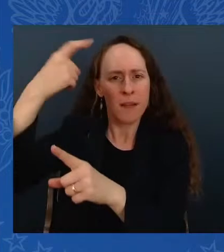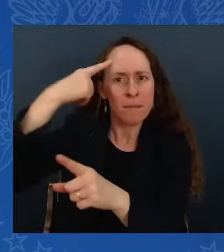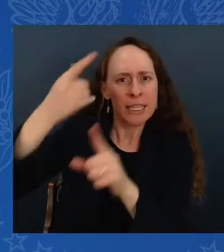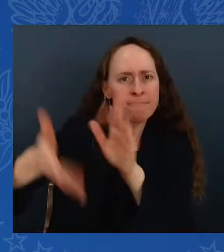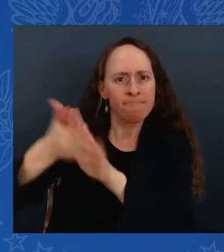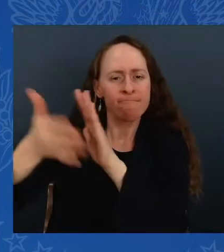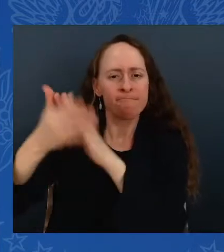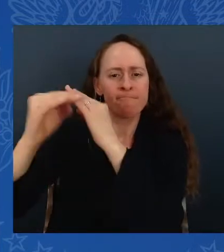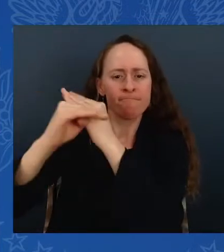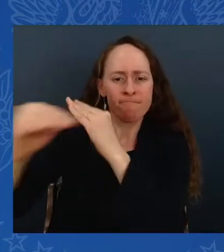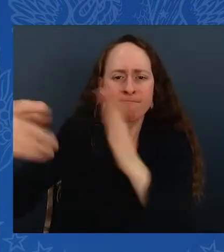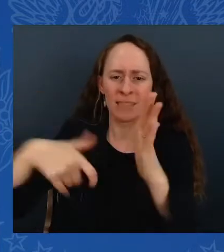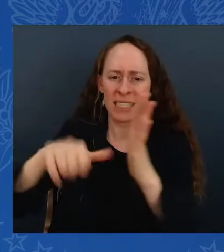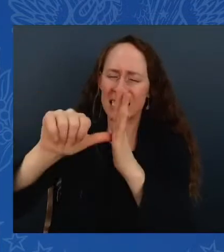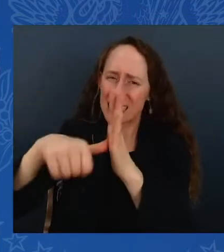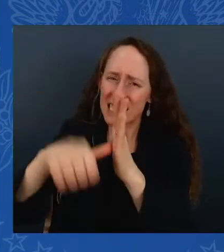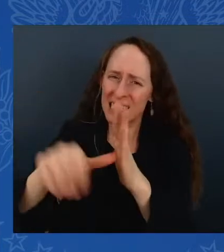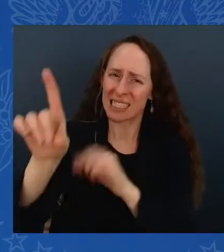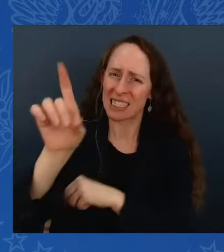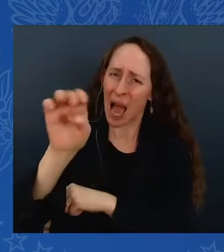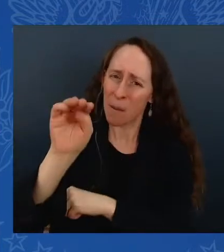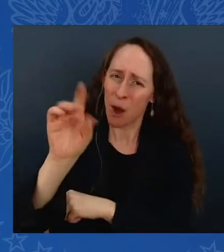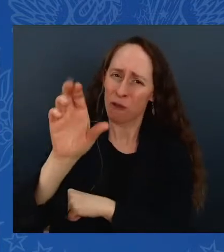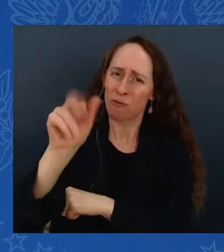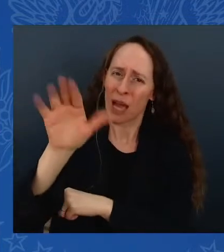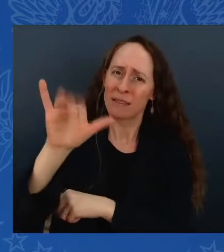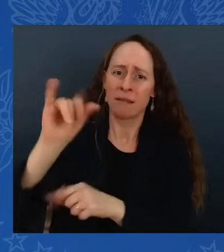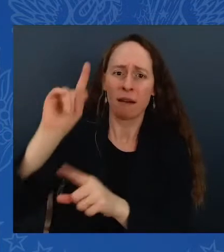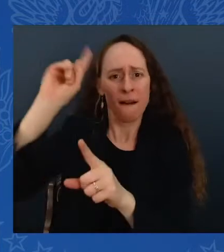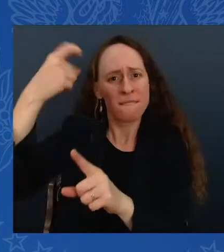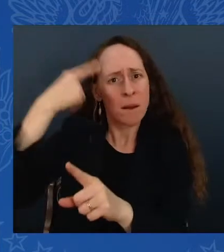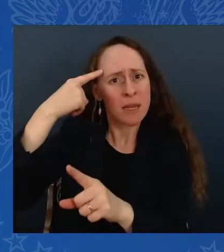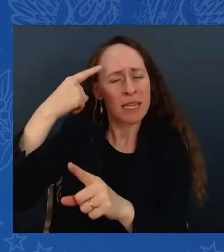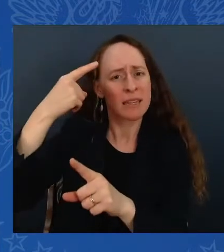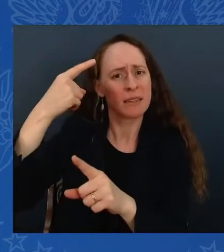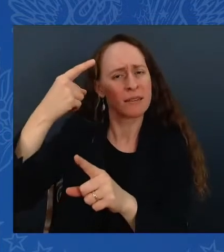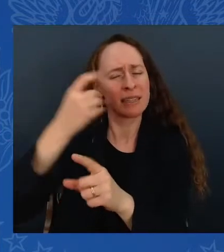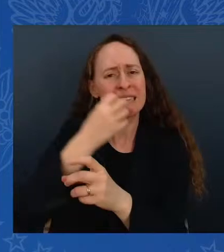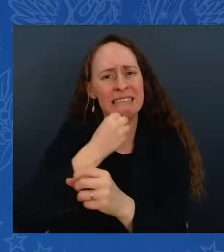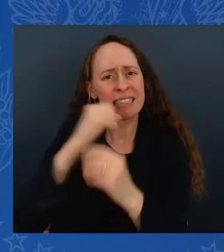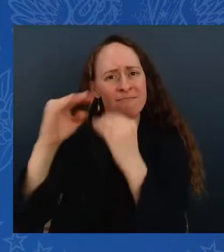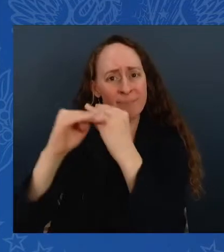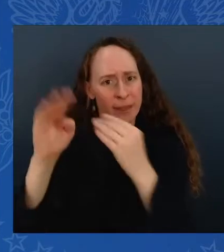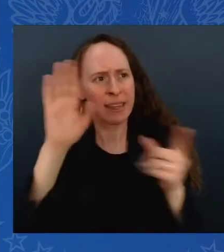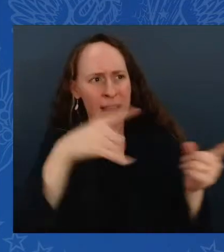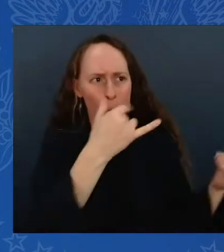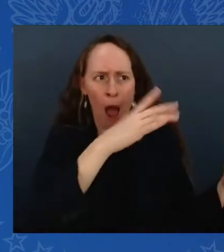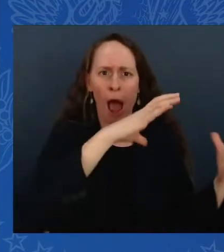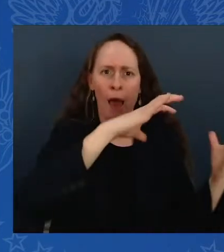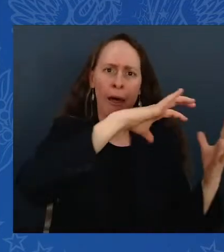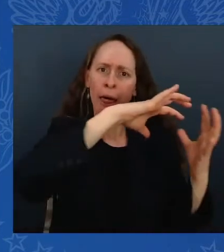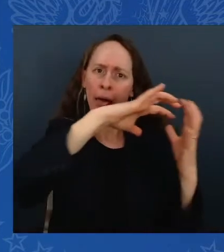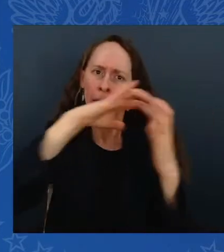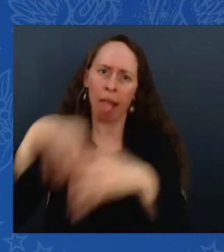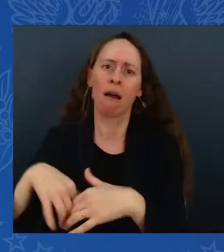under stress. For real. We can never lose the democratic principles.